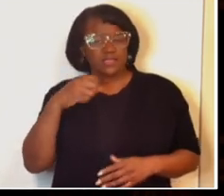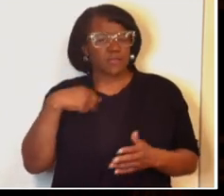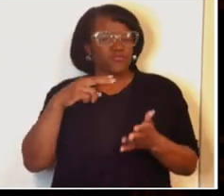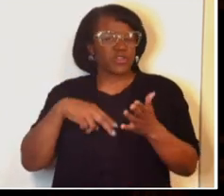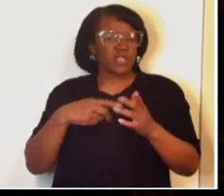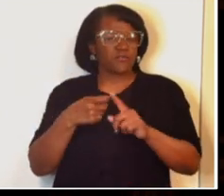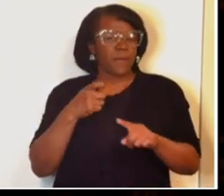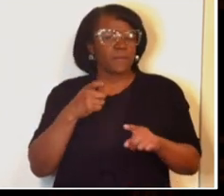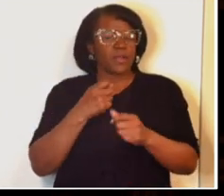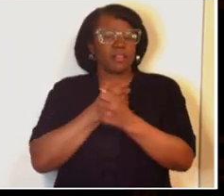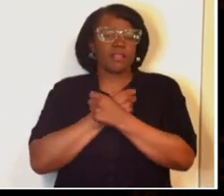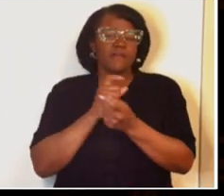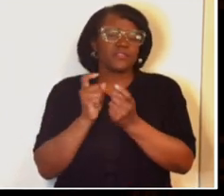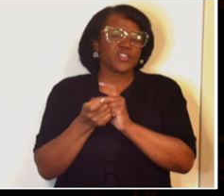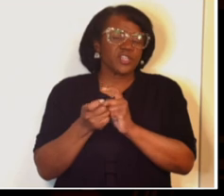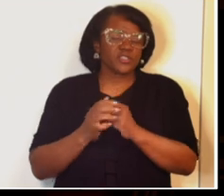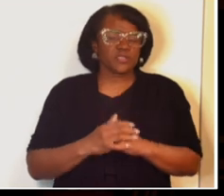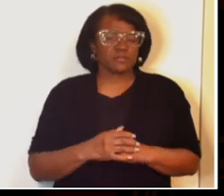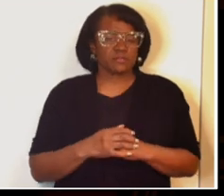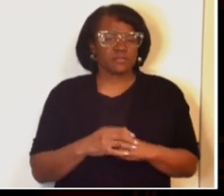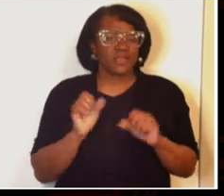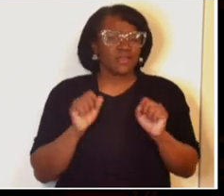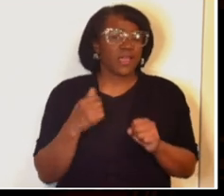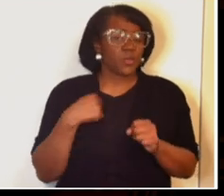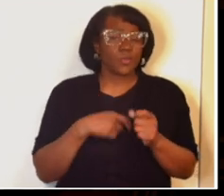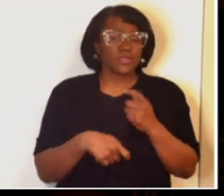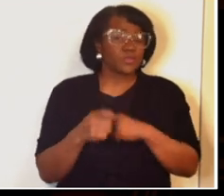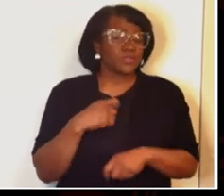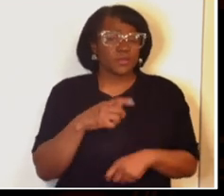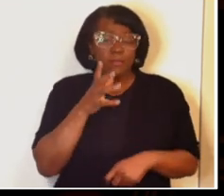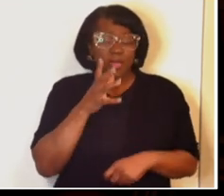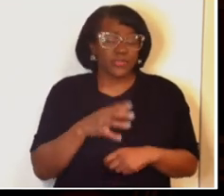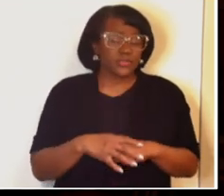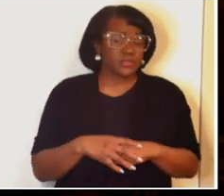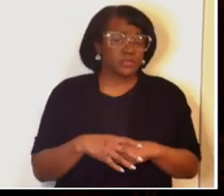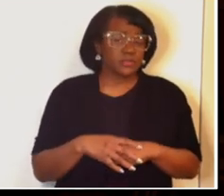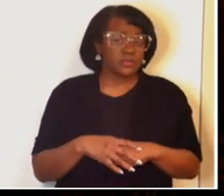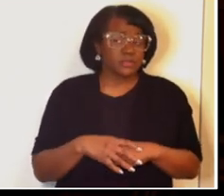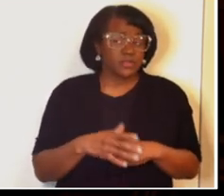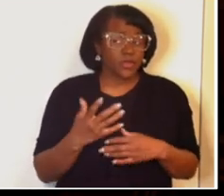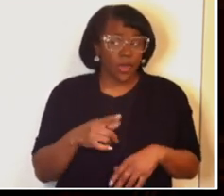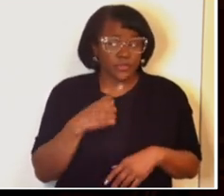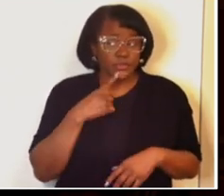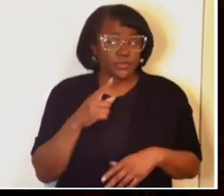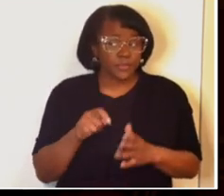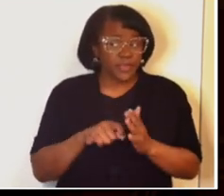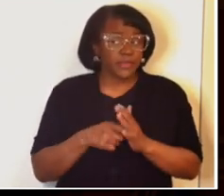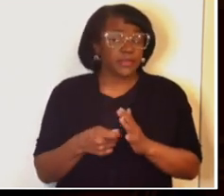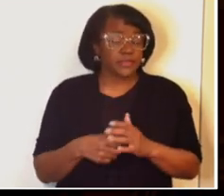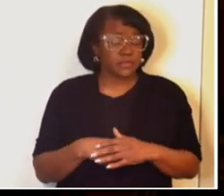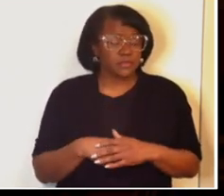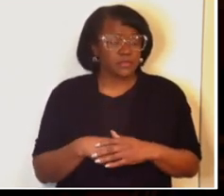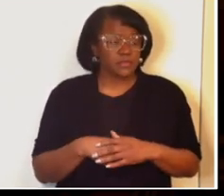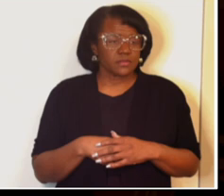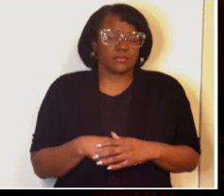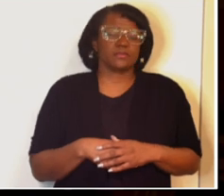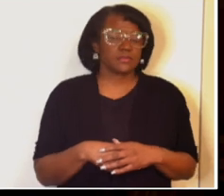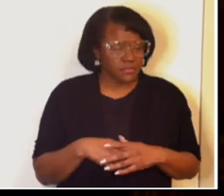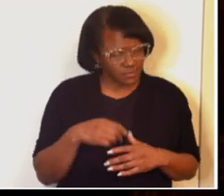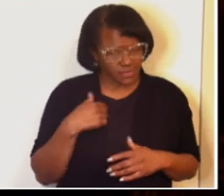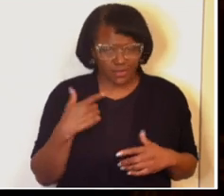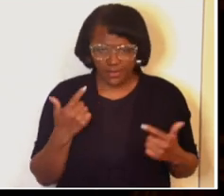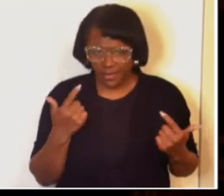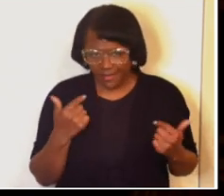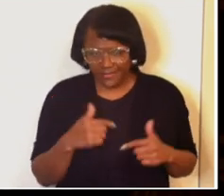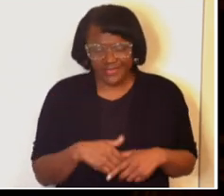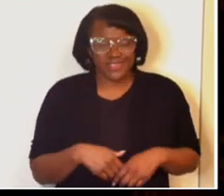Can we switch mothers? Dawn told her about the keys, huh? Lamel laughed. I know he